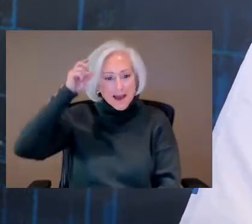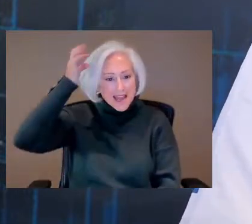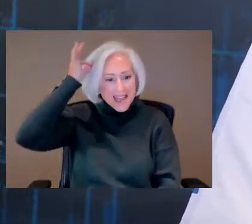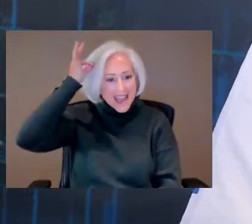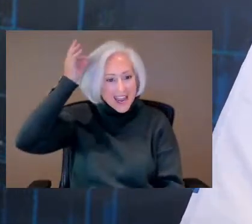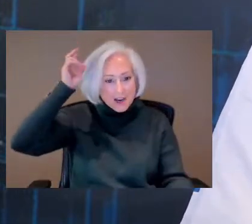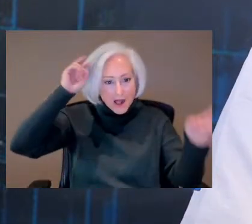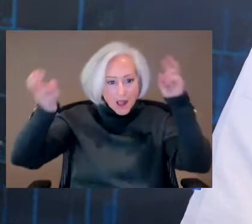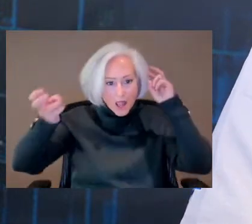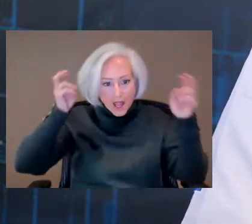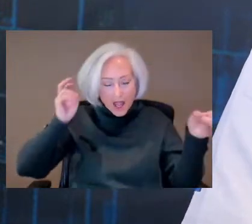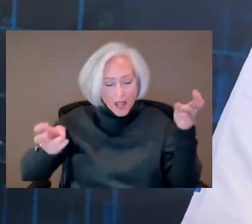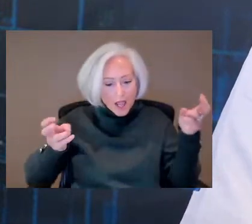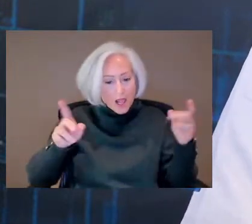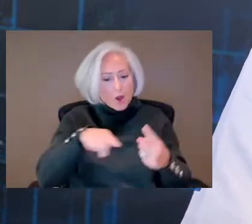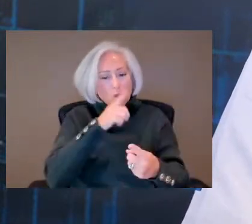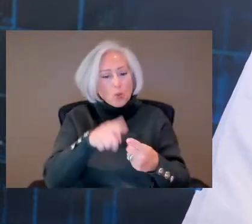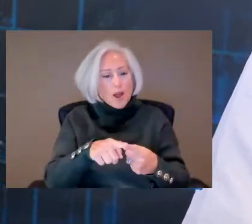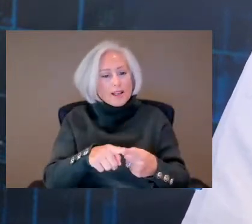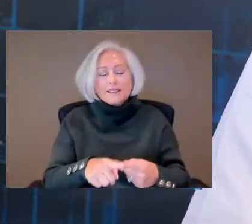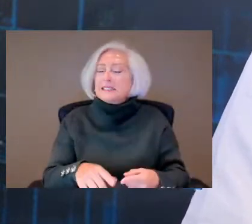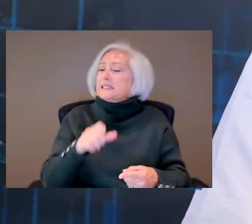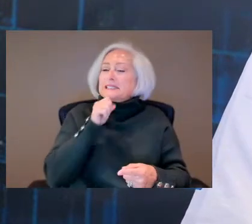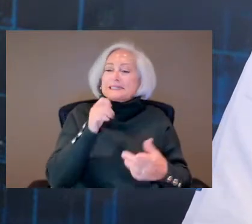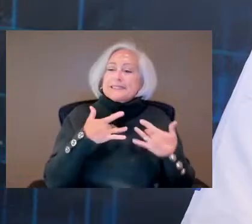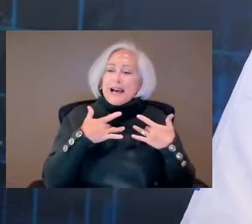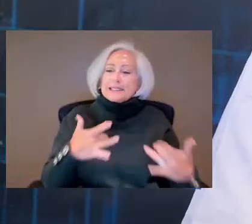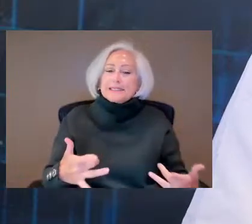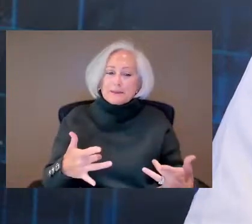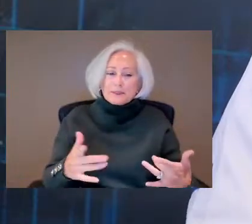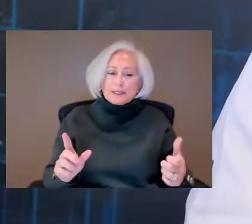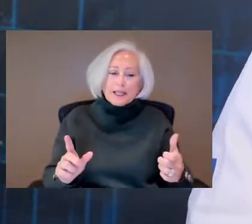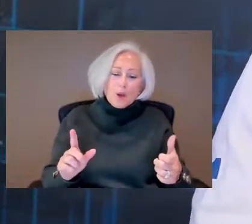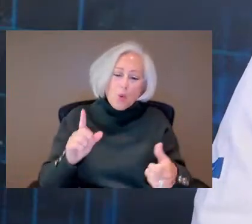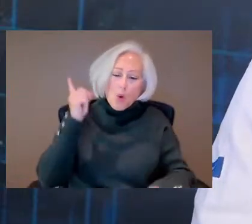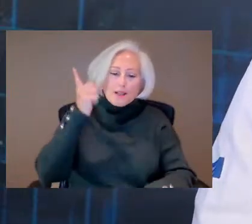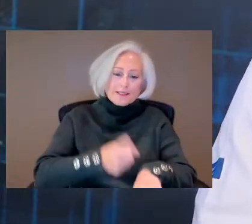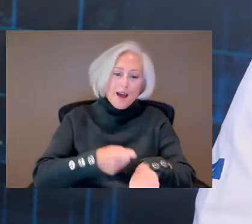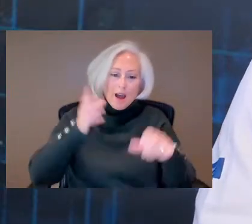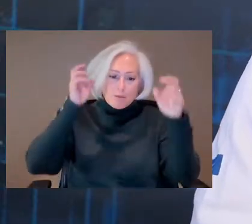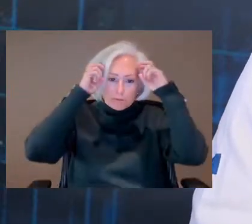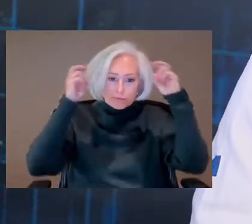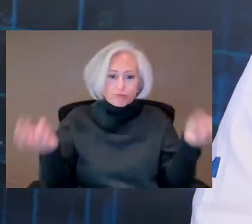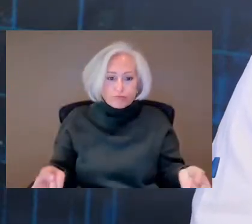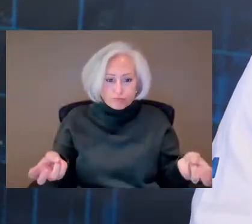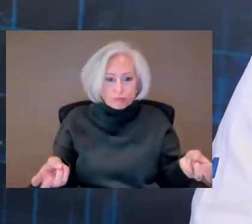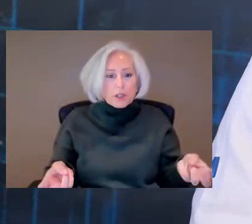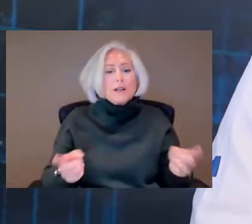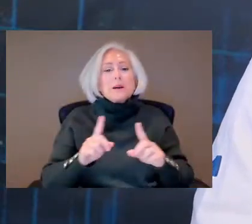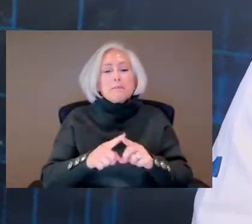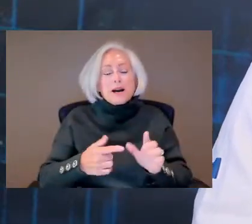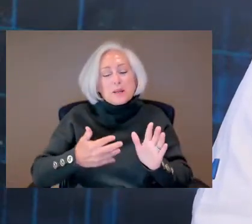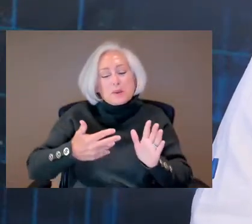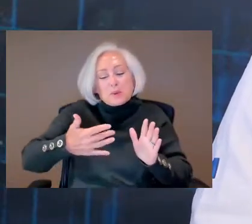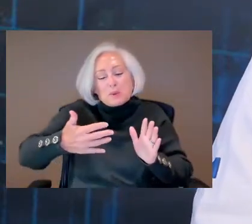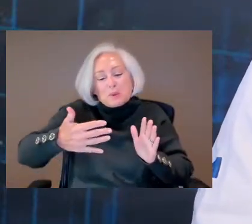all at once most of the time. Usually takes a couple rounds of treatment, and what you'll start noticing is you'll start seeing hair in the sink or hair on your